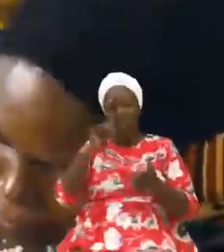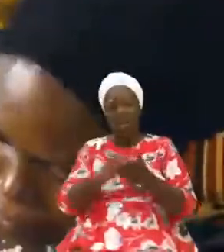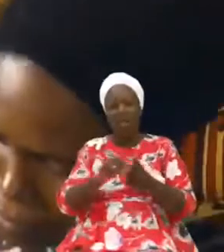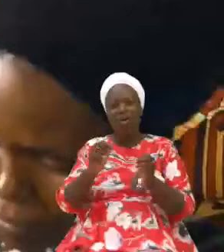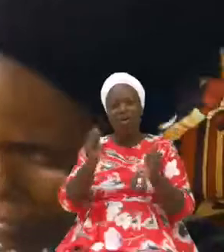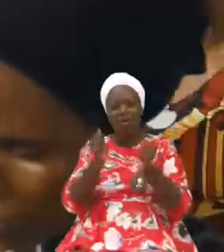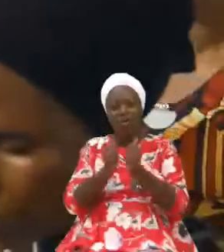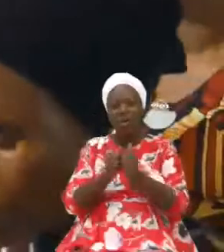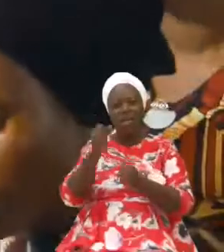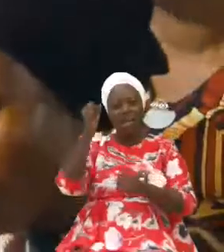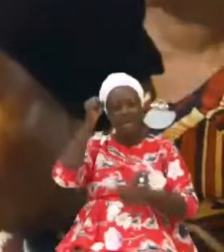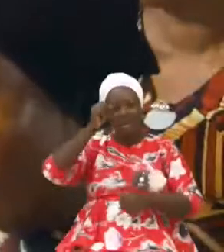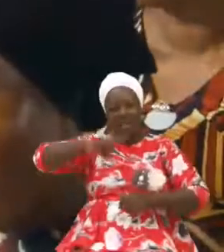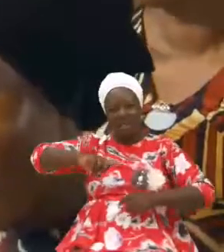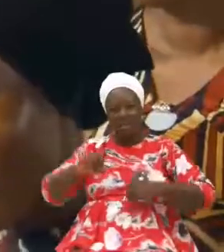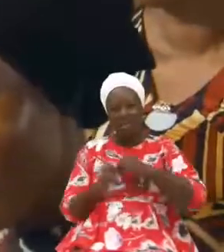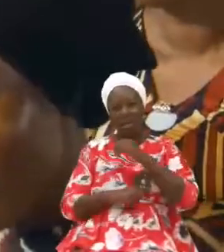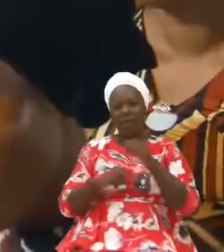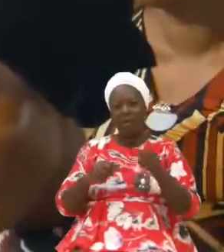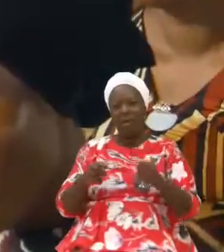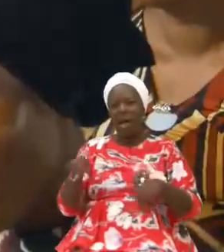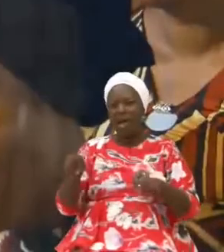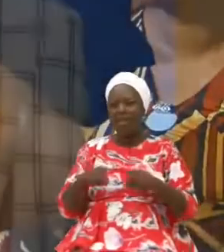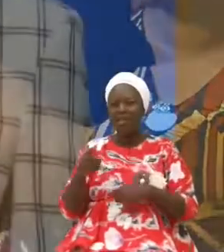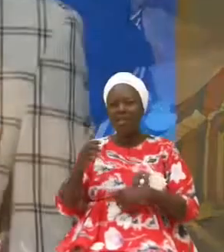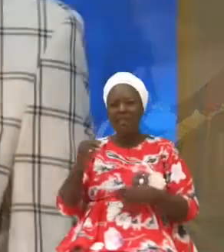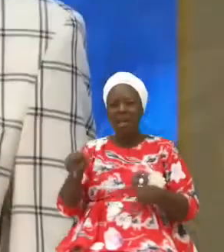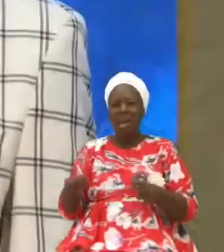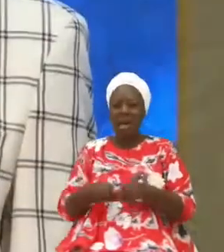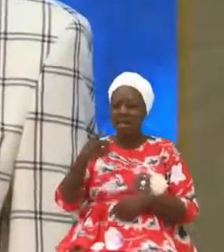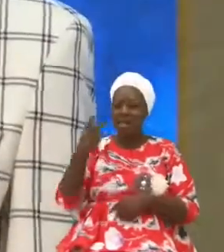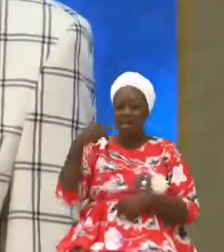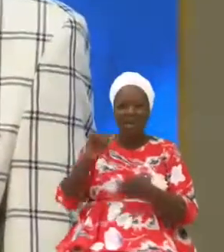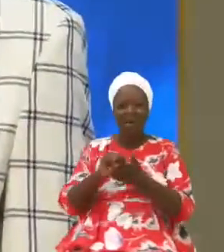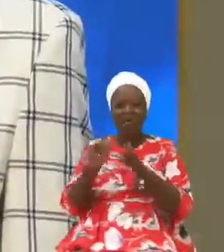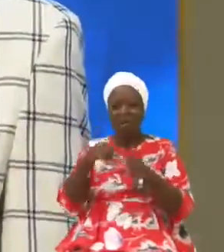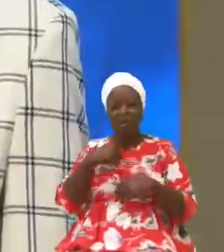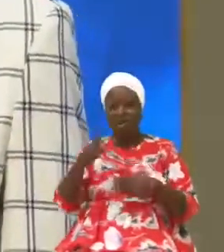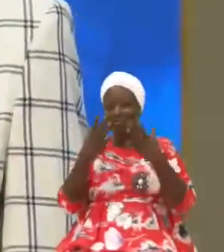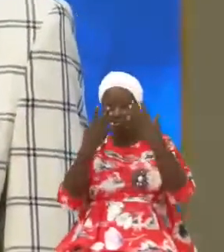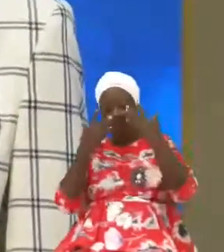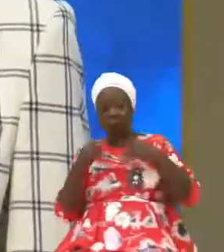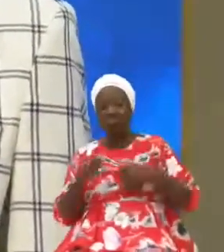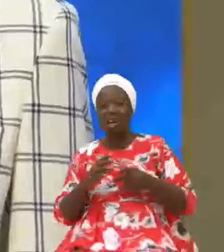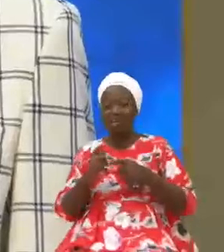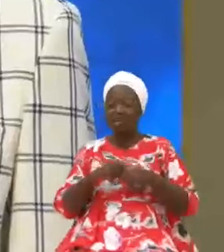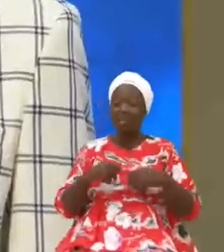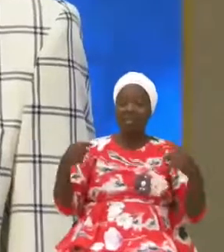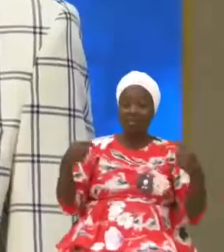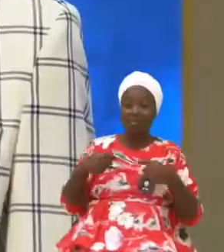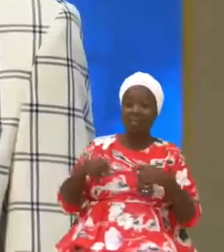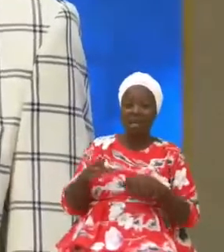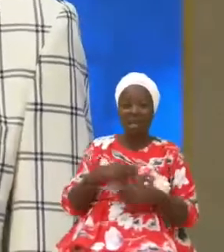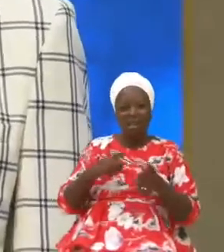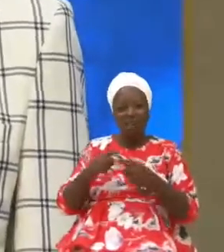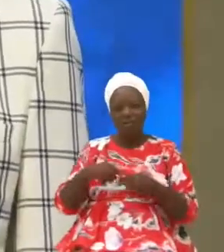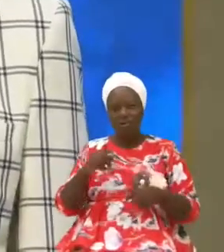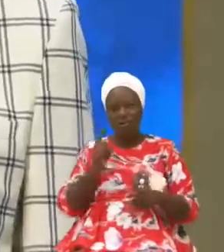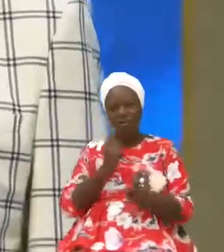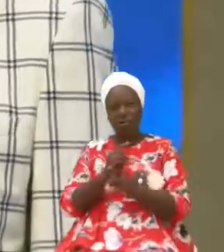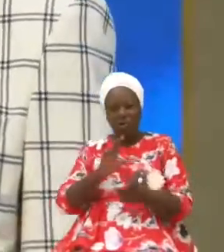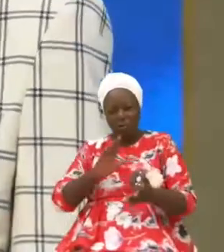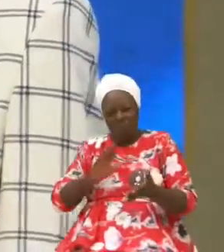that personal, and you know, with his stripes and the whipping post, I am